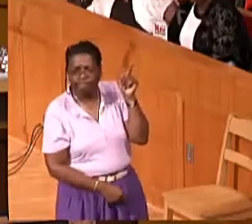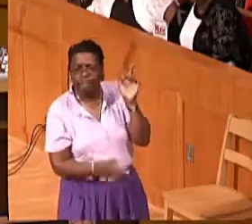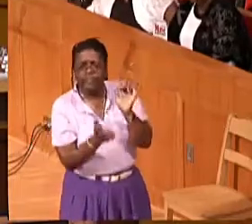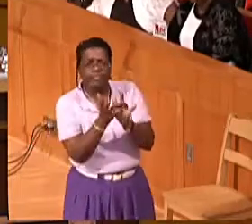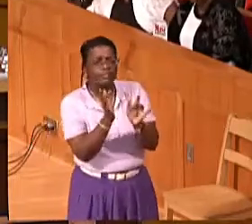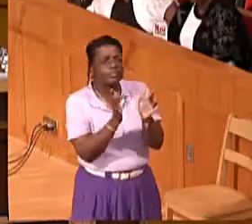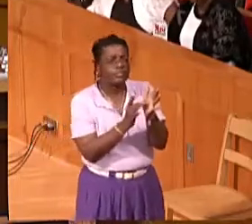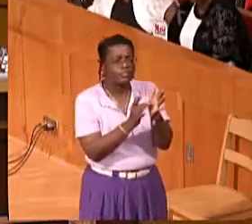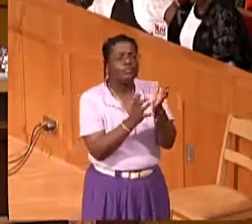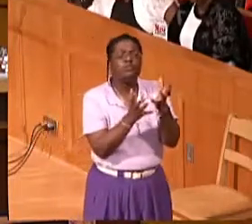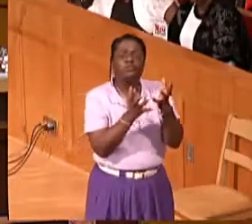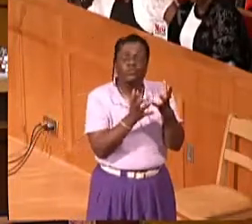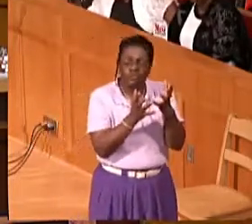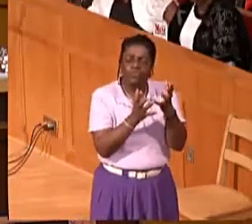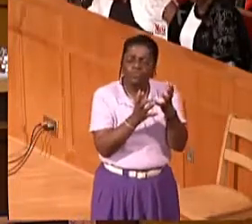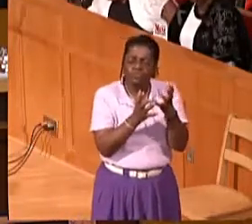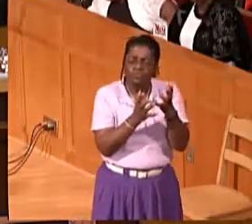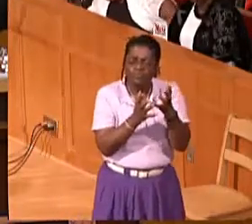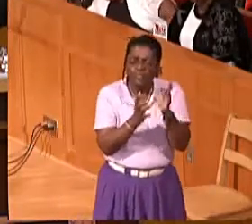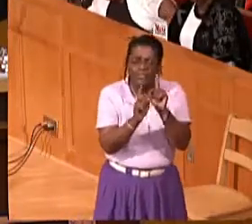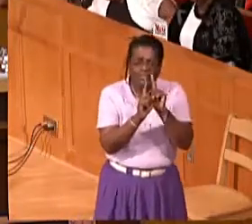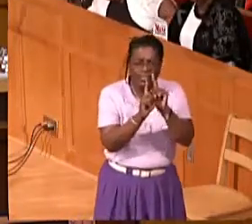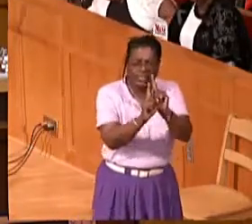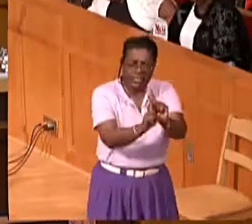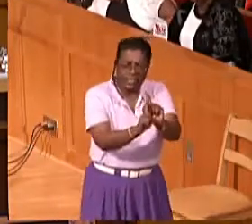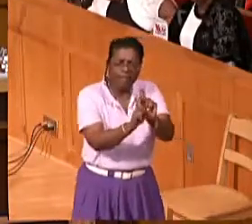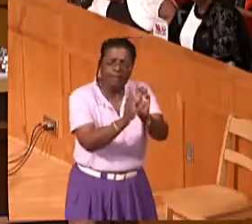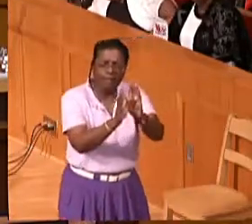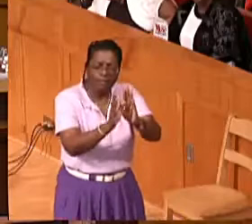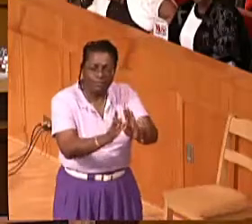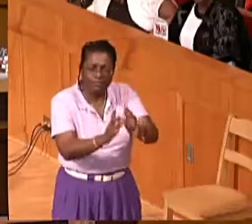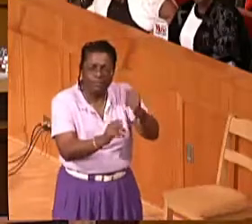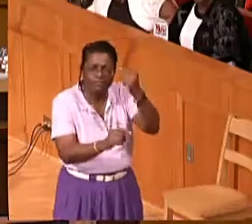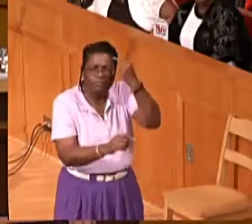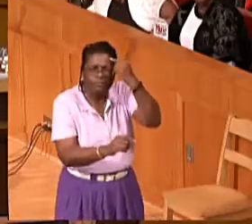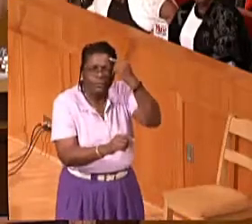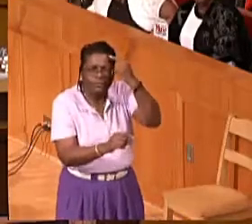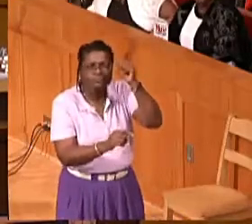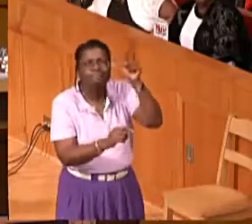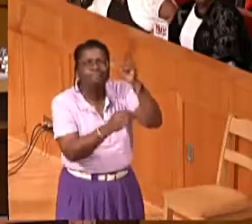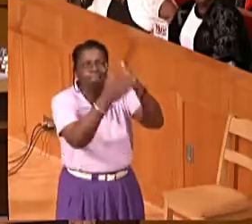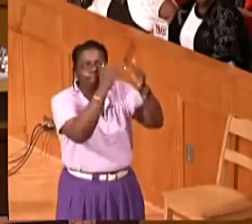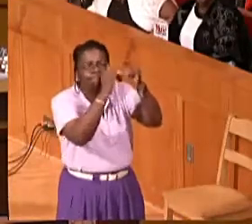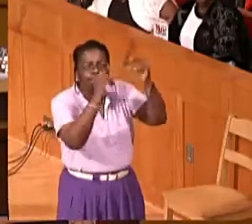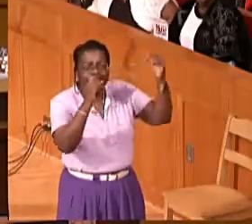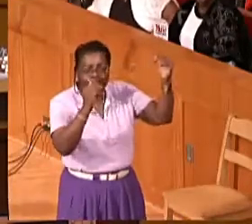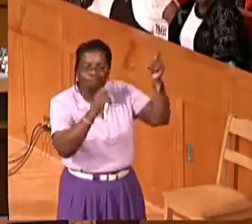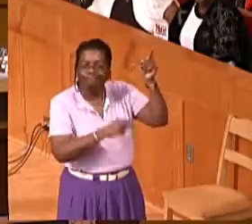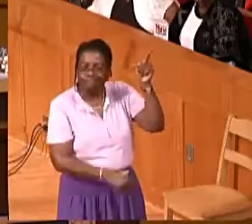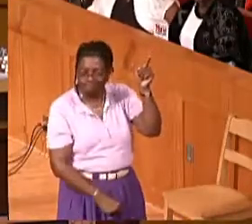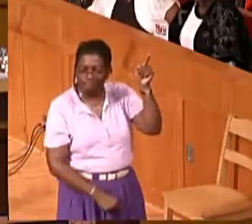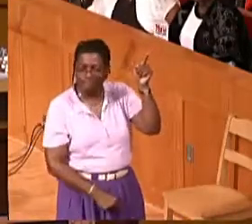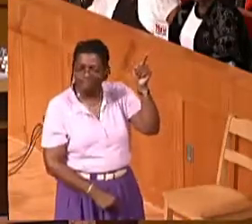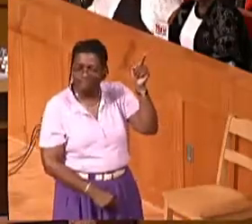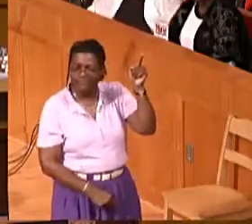some kingdom consciousness, just like the sister here was. She's trying to get you to